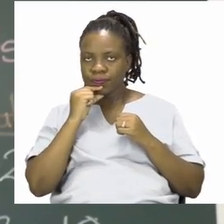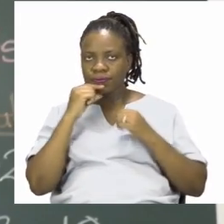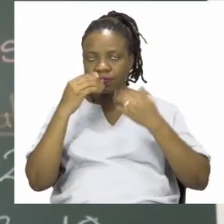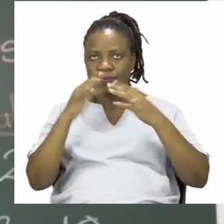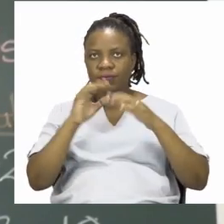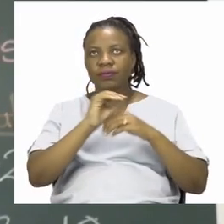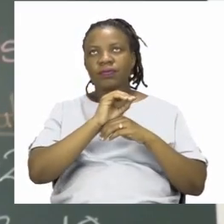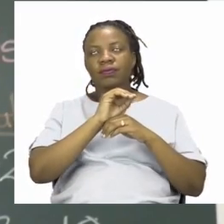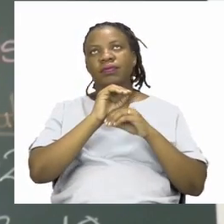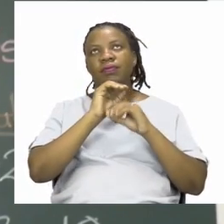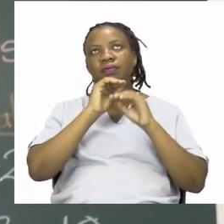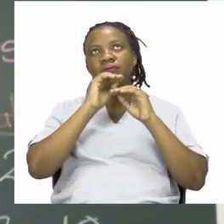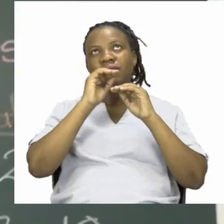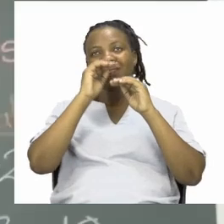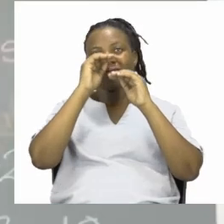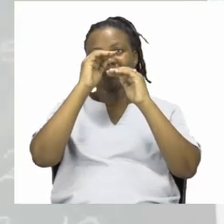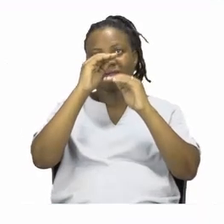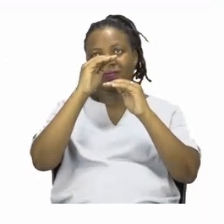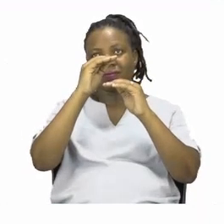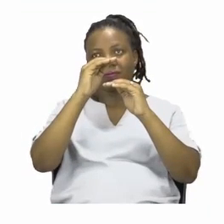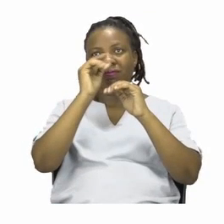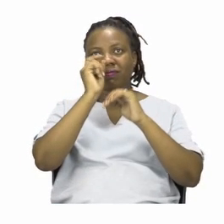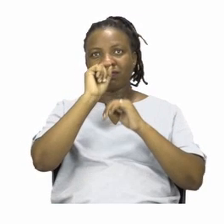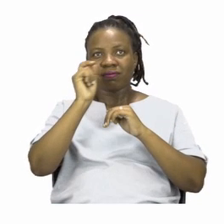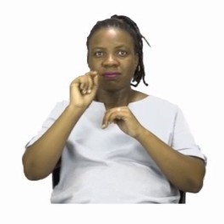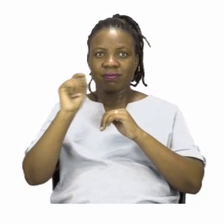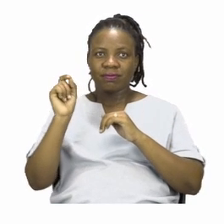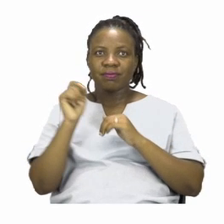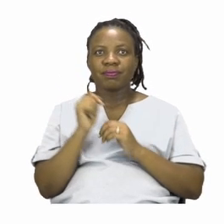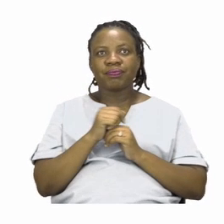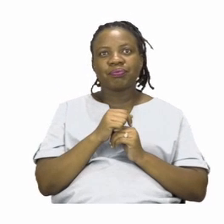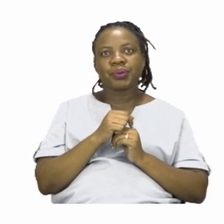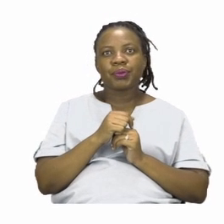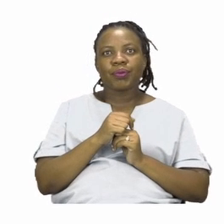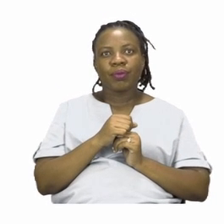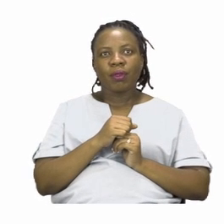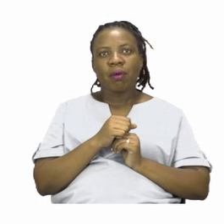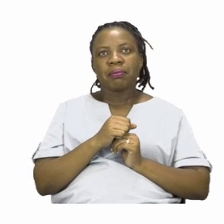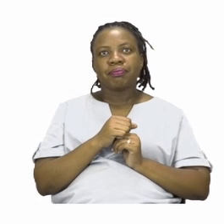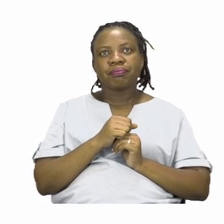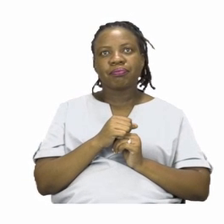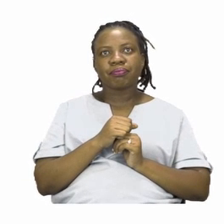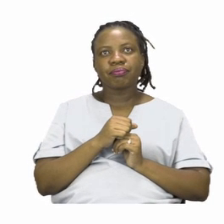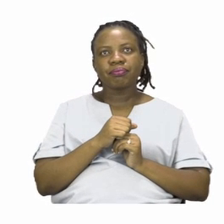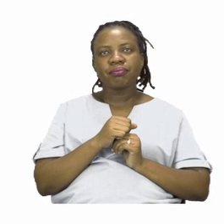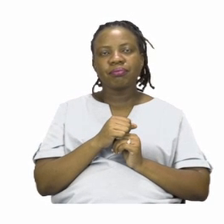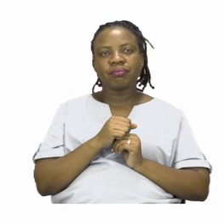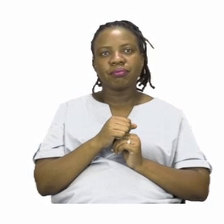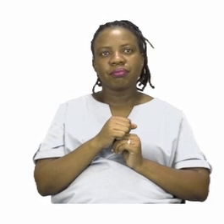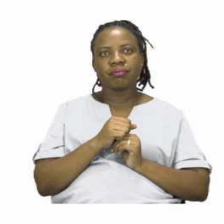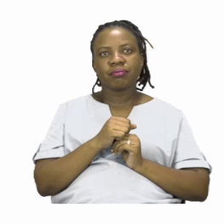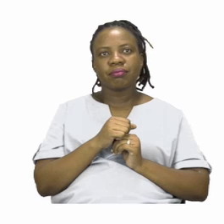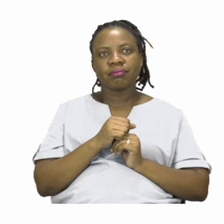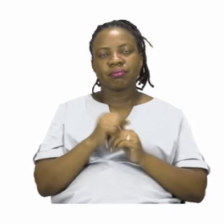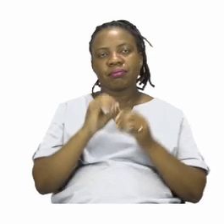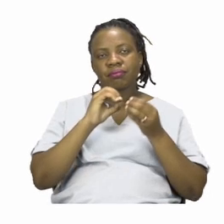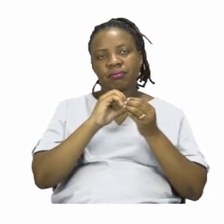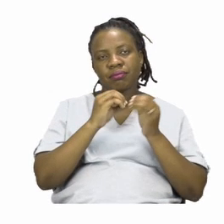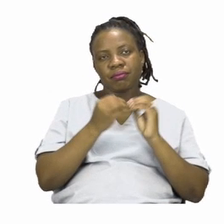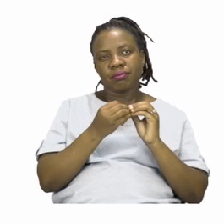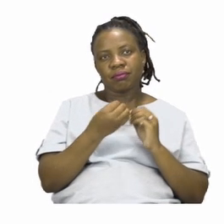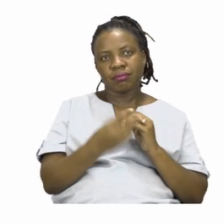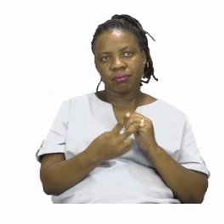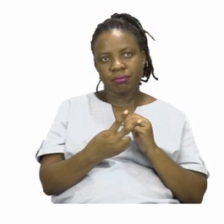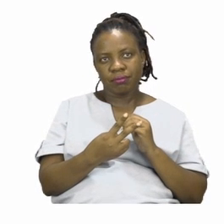number 2 on the same page. Now here it says we have to write the names of the